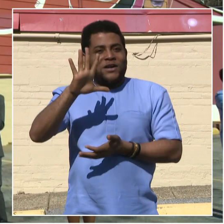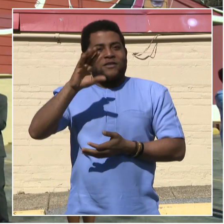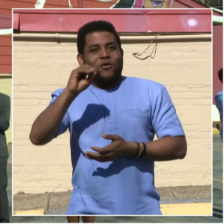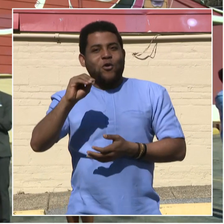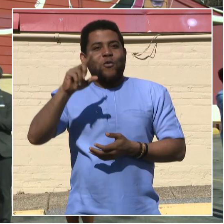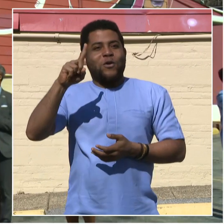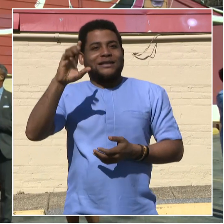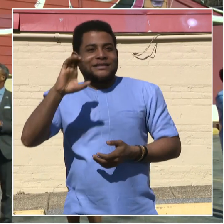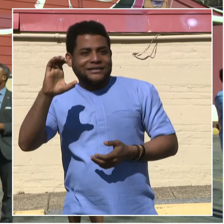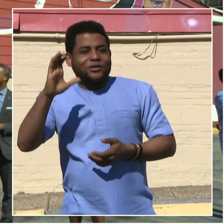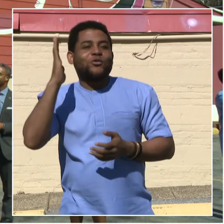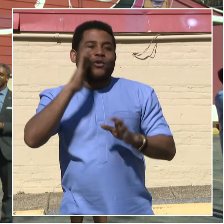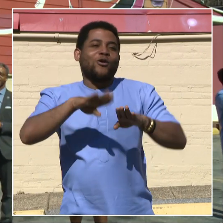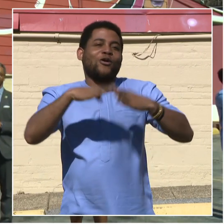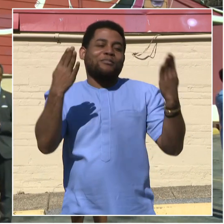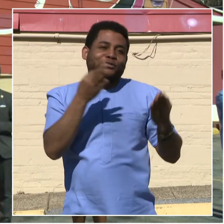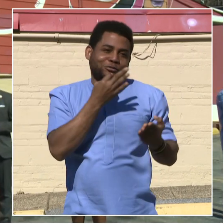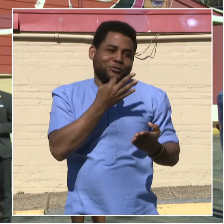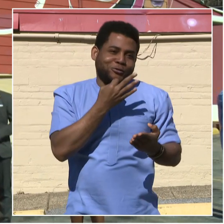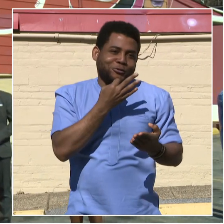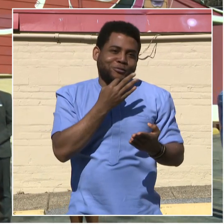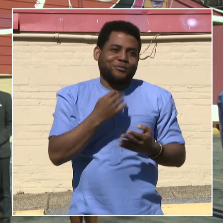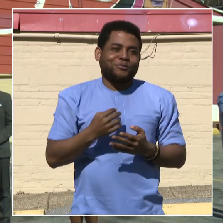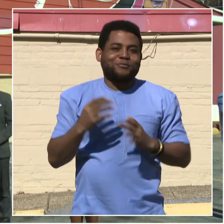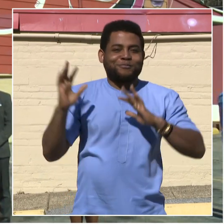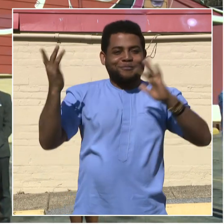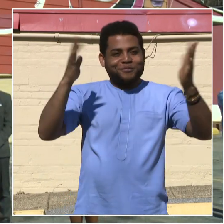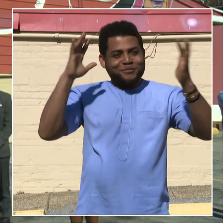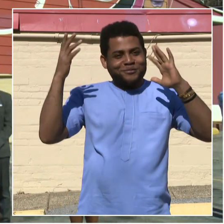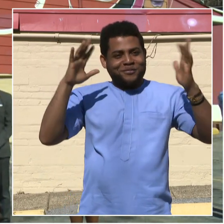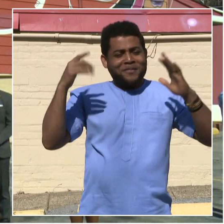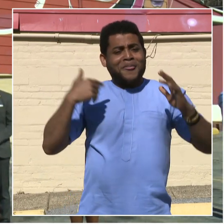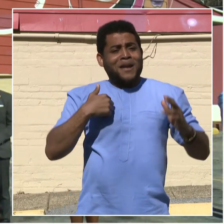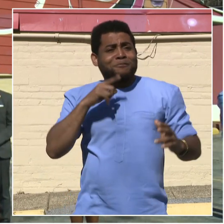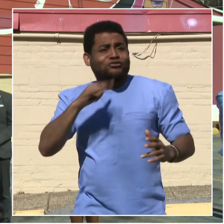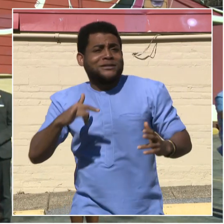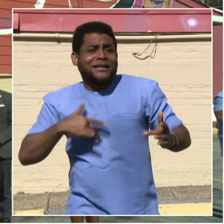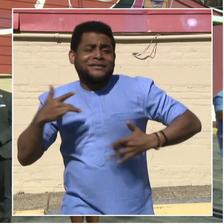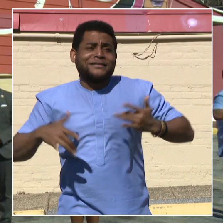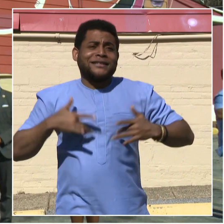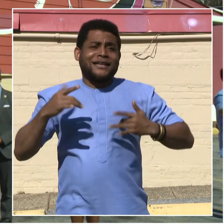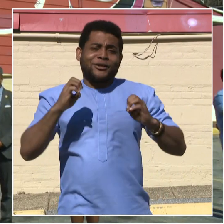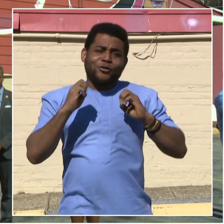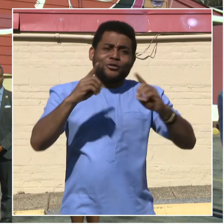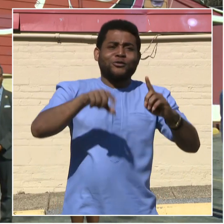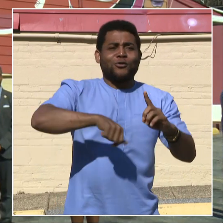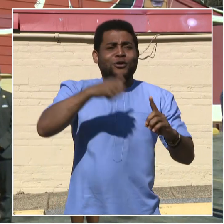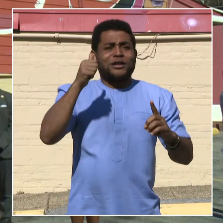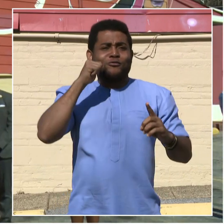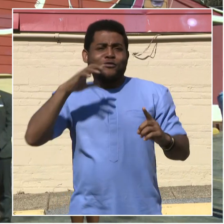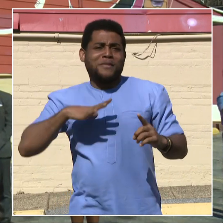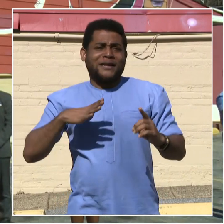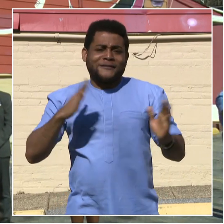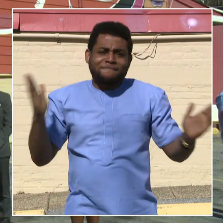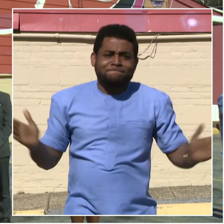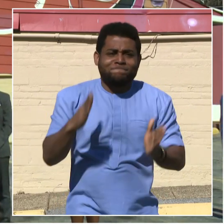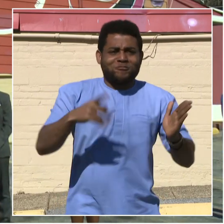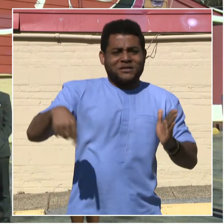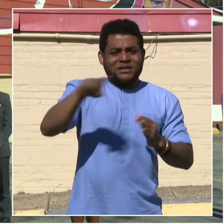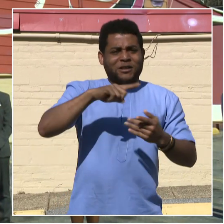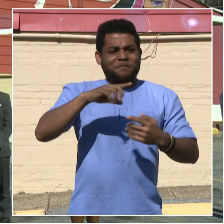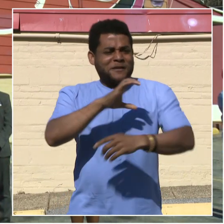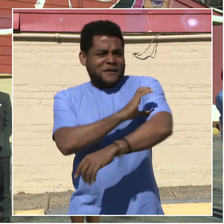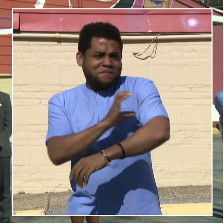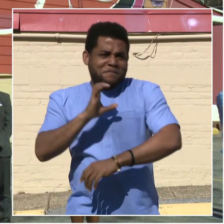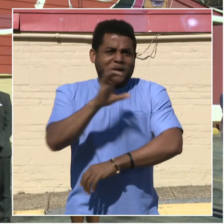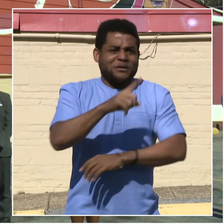I am utterly excited to educate other young teens and women. There will be various programs offered to introduce the